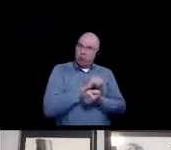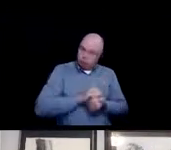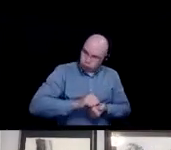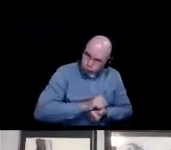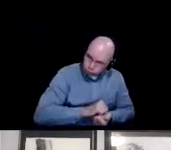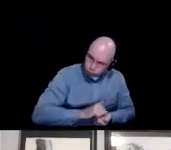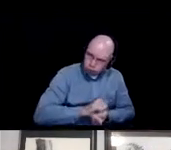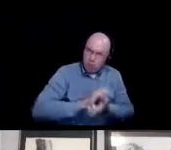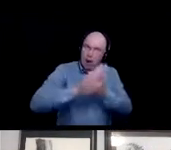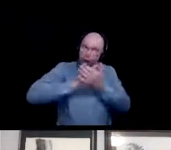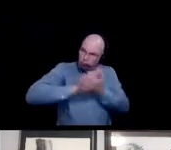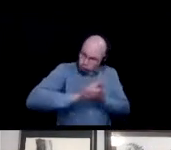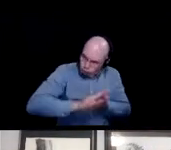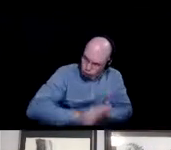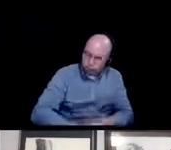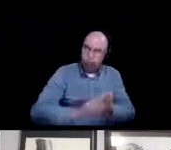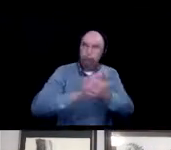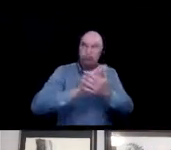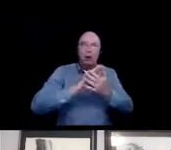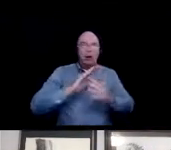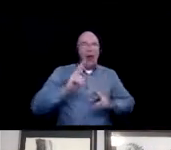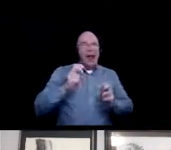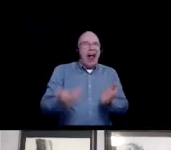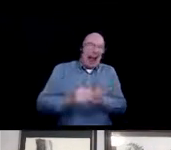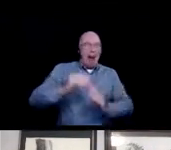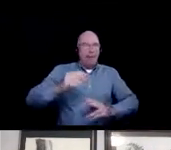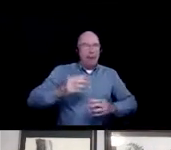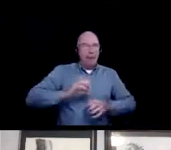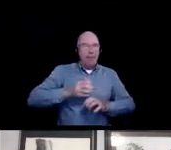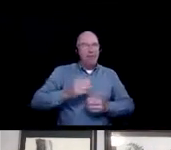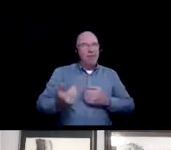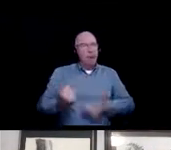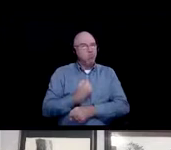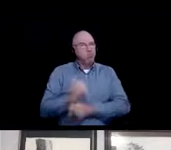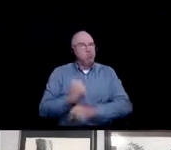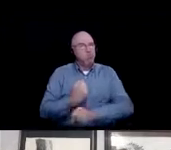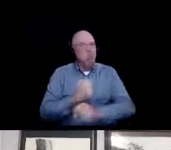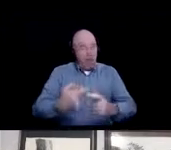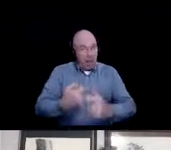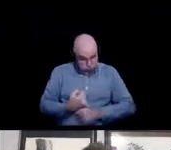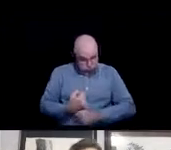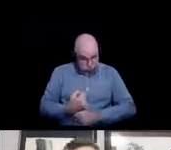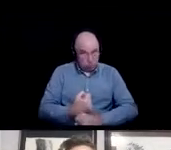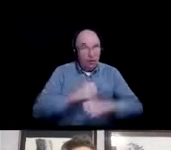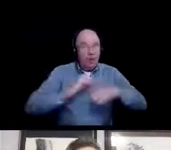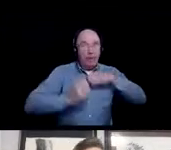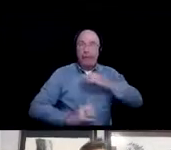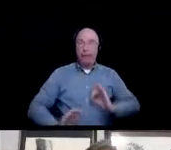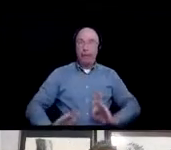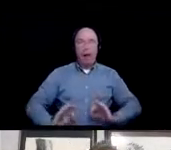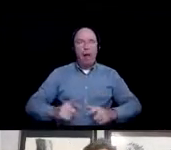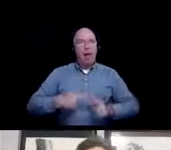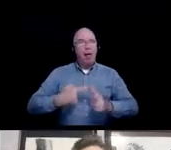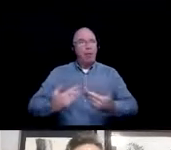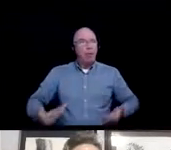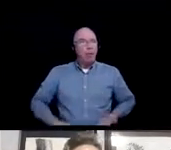to clean out, and then to rebuild. And when your diet comes in alignment, you can heal the gut and you can have a different life that allows you